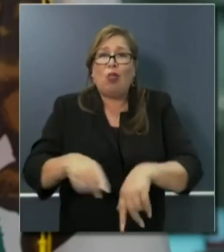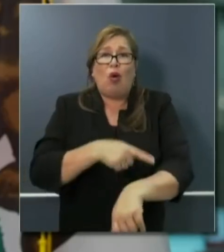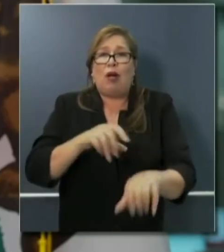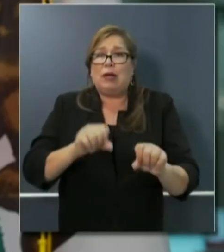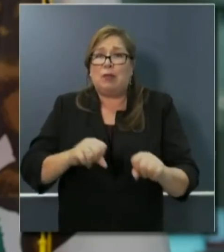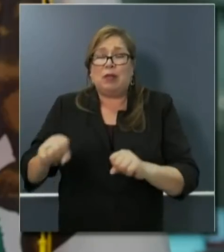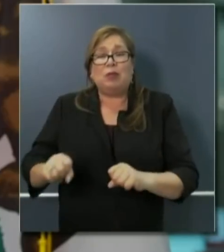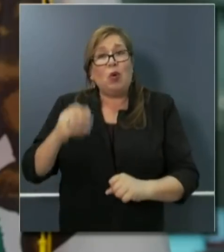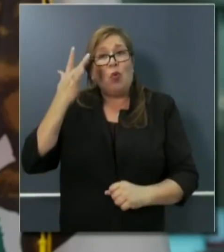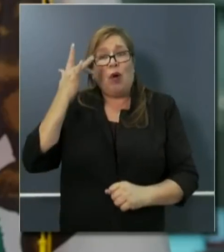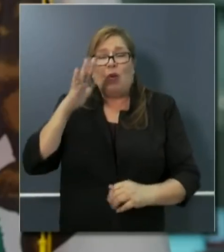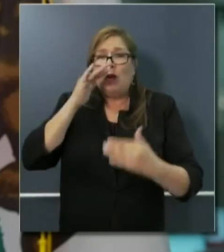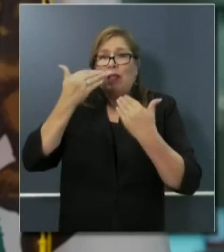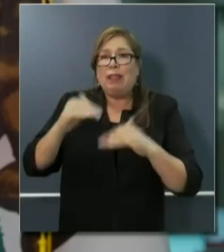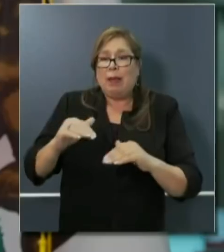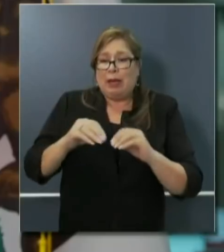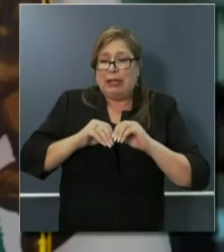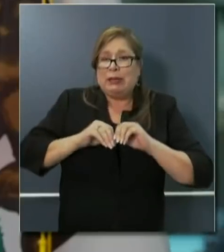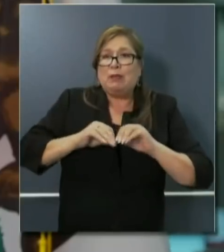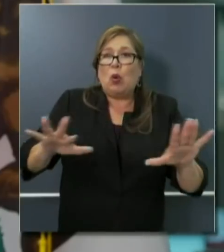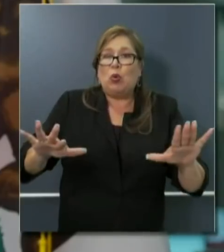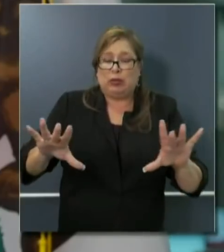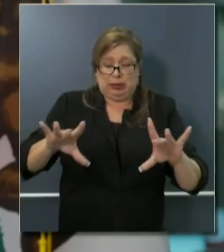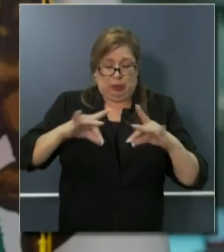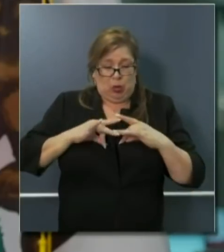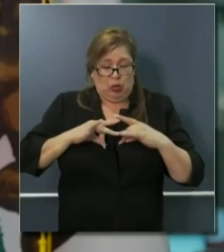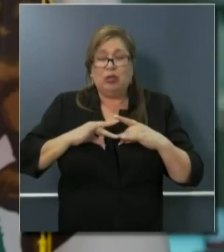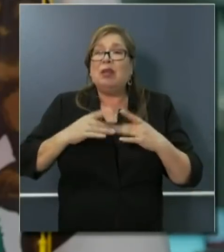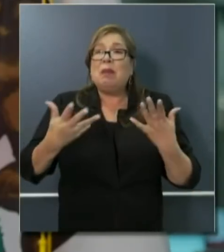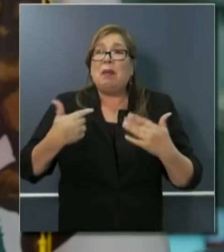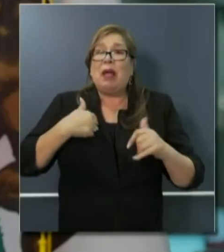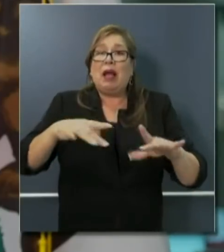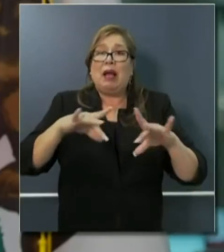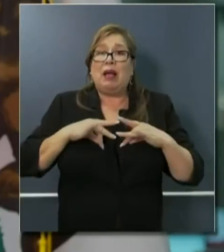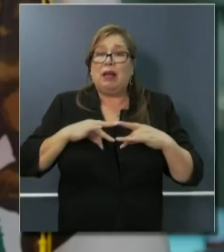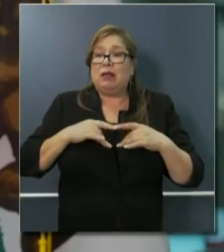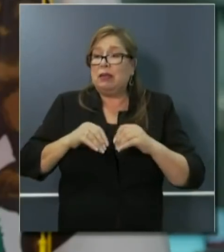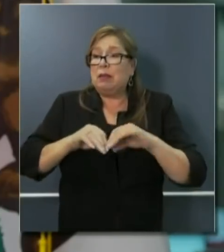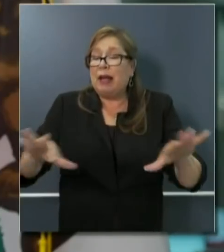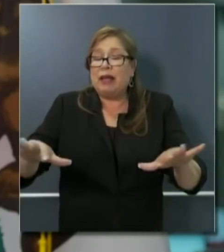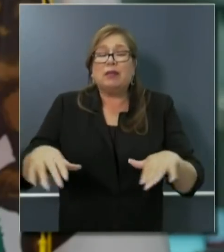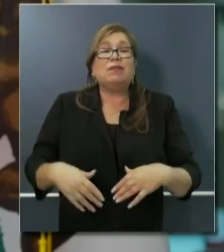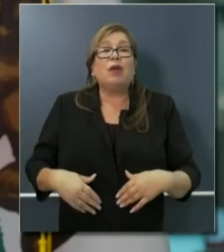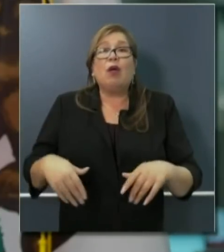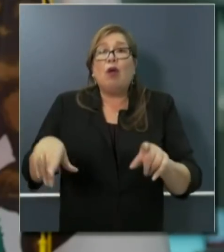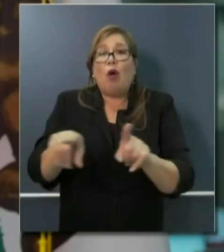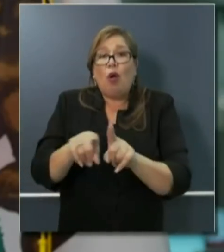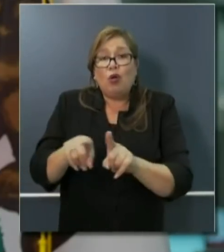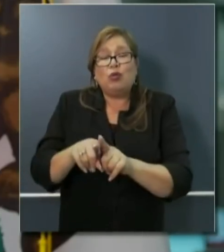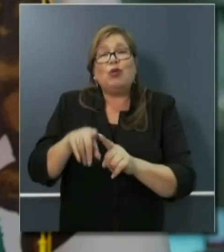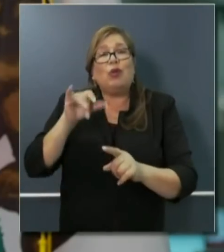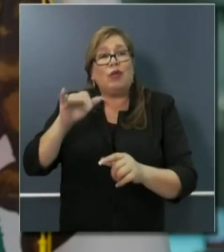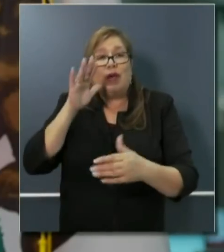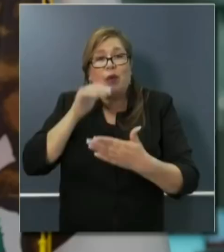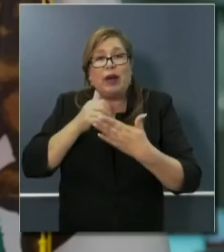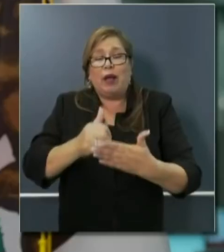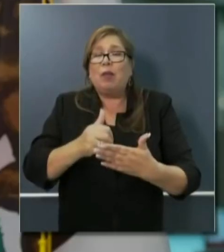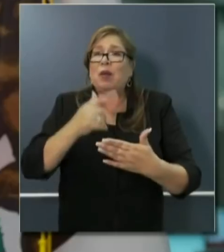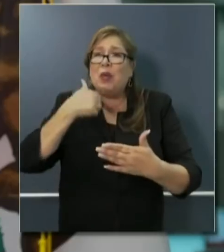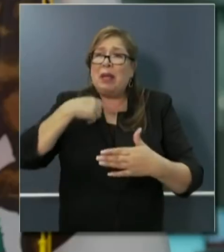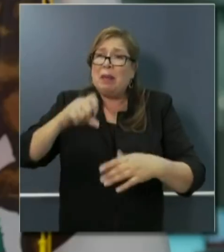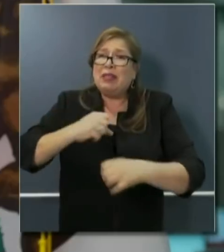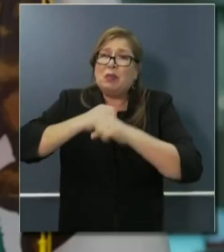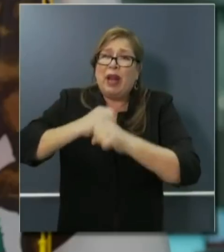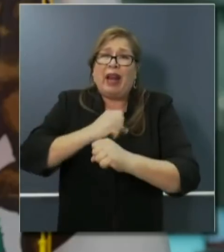prevents exposure to other individuals who could pass the infection to you. And secondly, our care delivery system must be